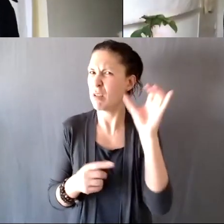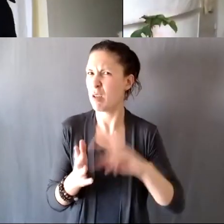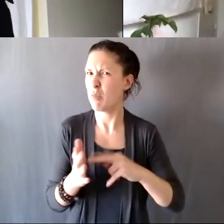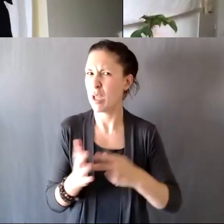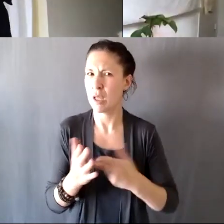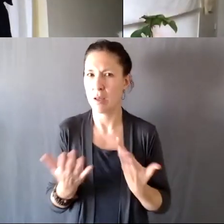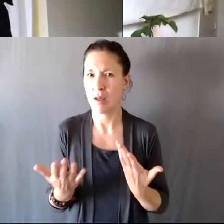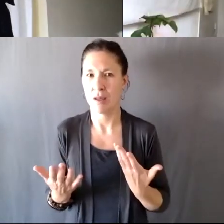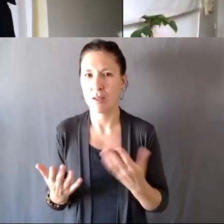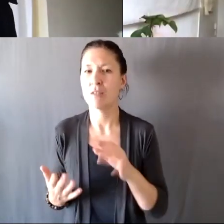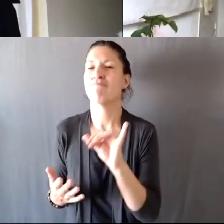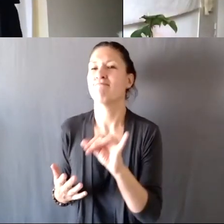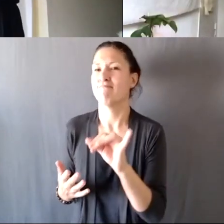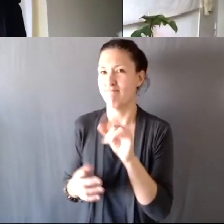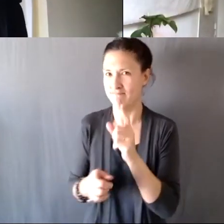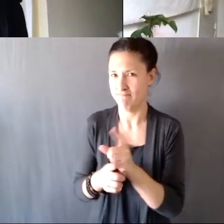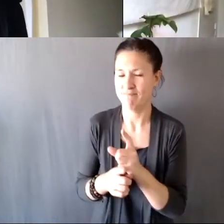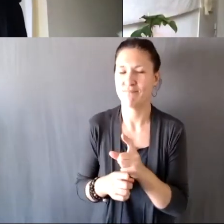Qi.